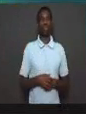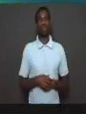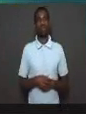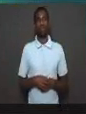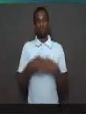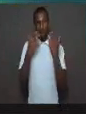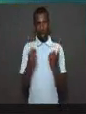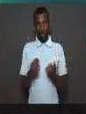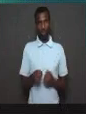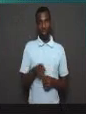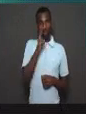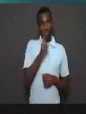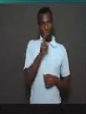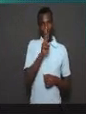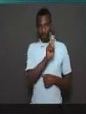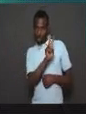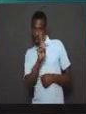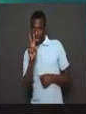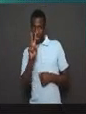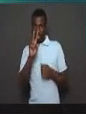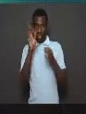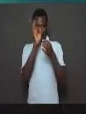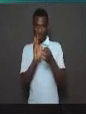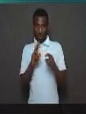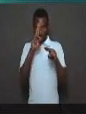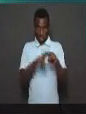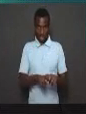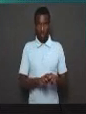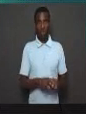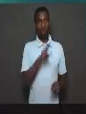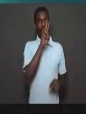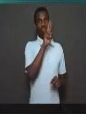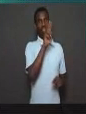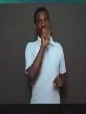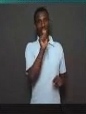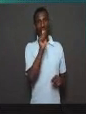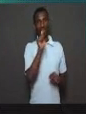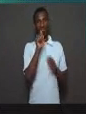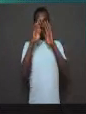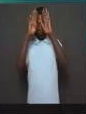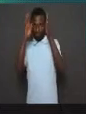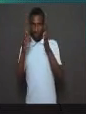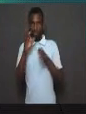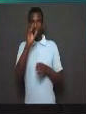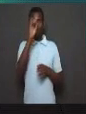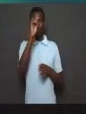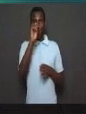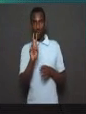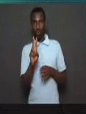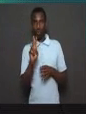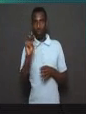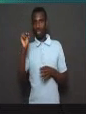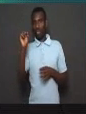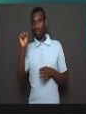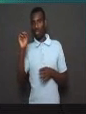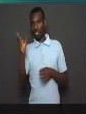In vector form, the velocity of the river is 0, 2.